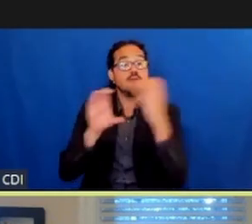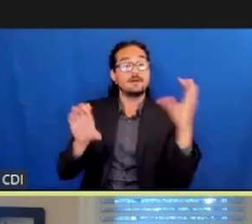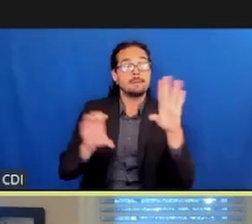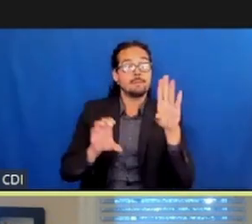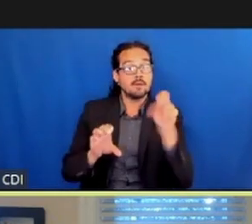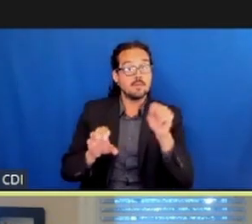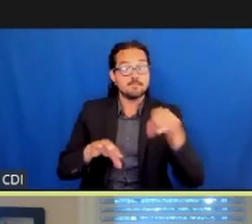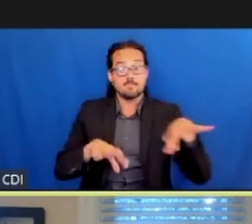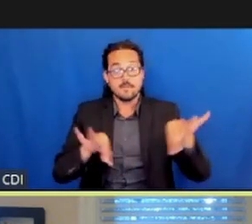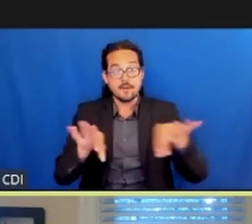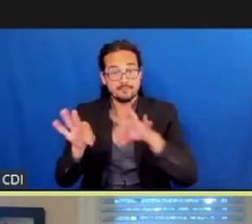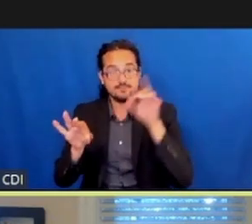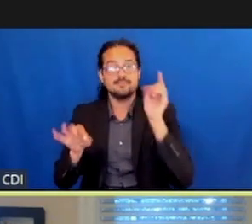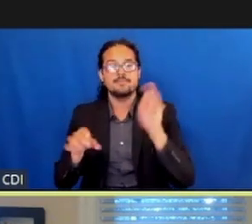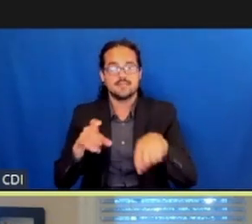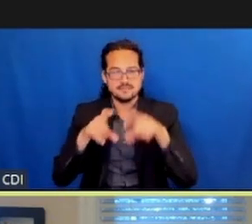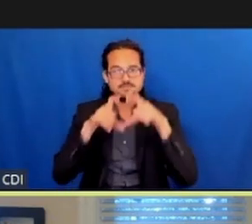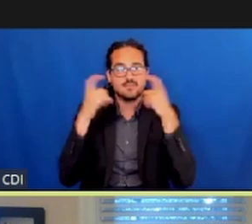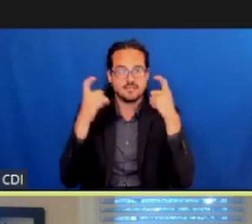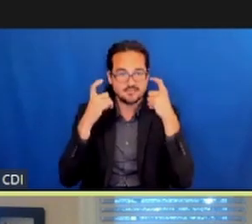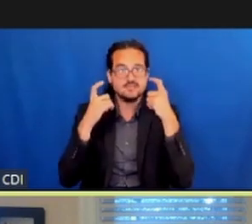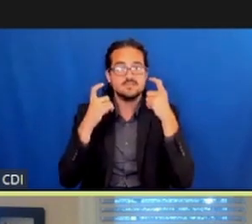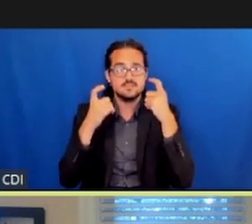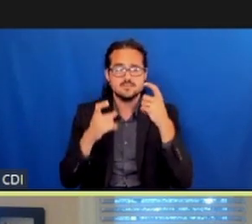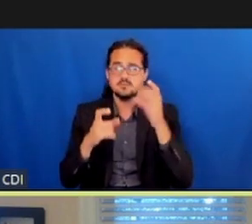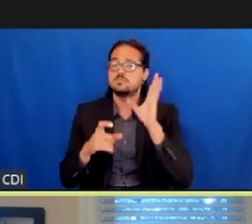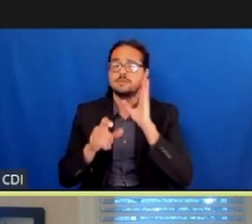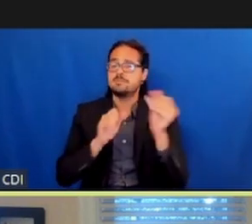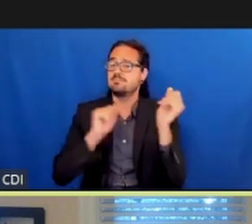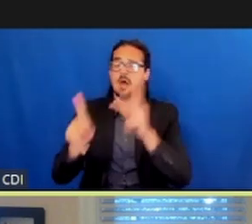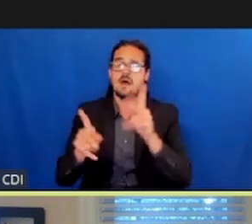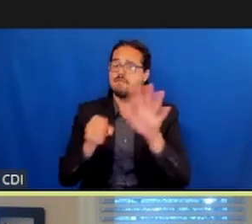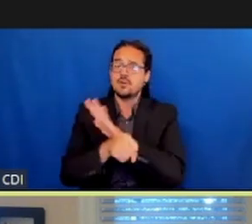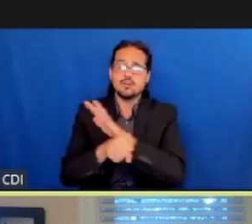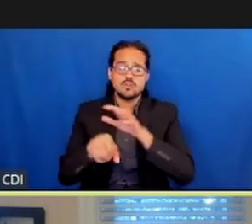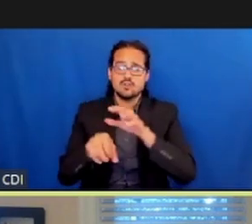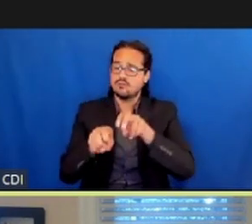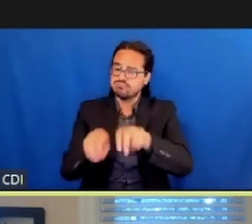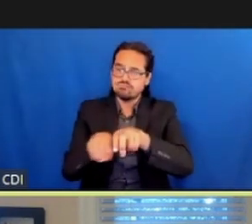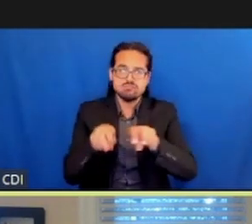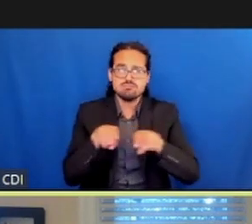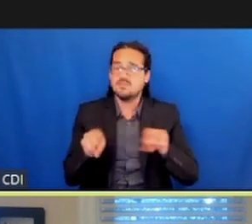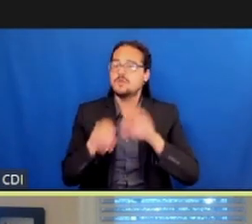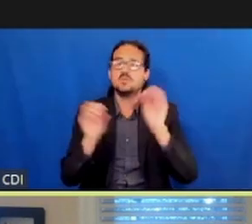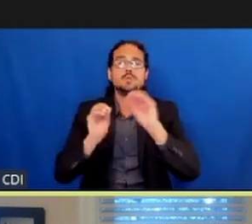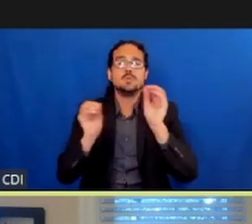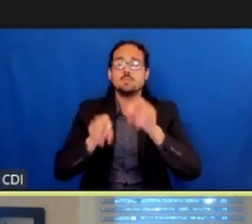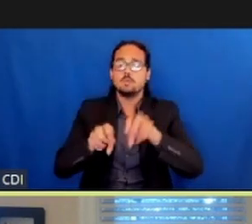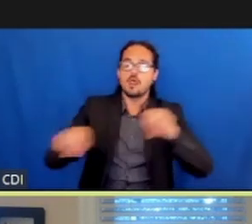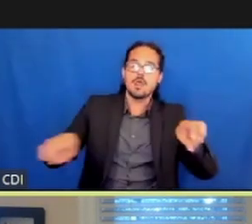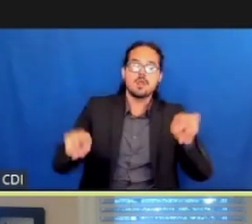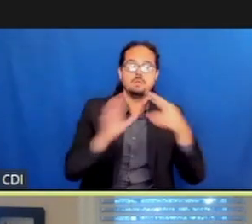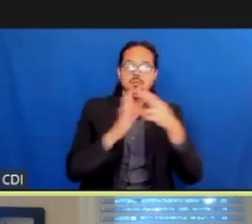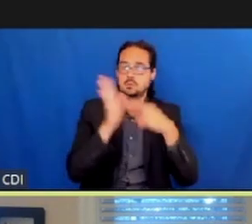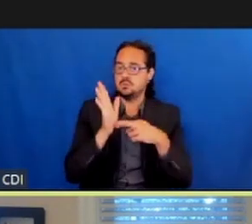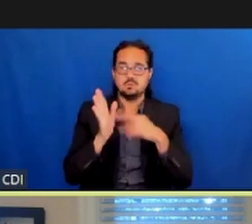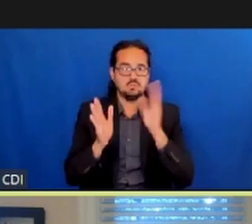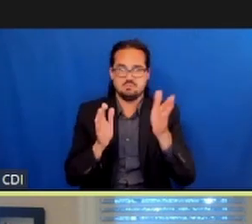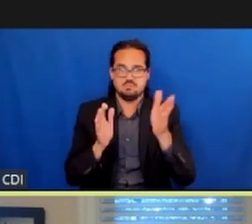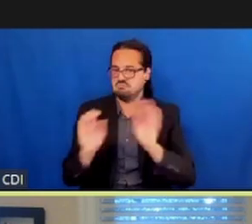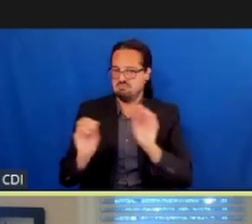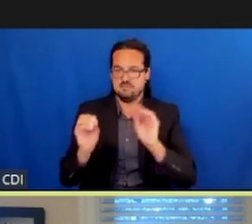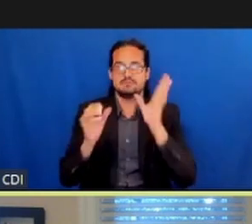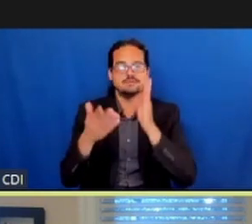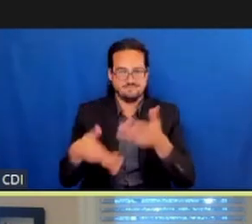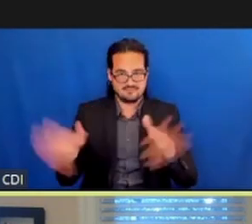They're going to have to wear their face coverings. But the good news is that there'll be free time outdoors. So when students are outdoors, they'll